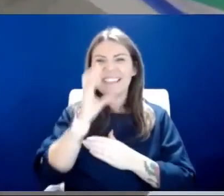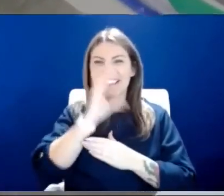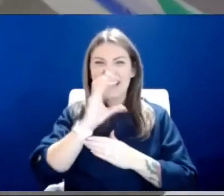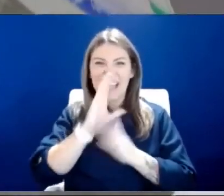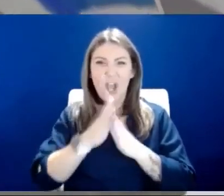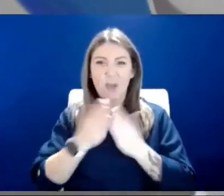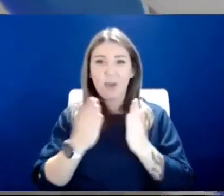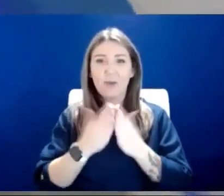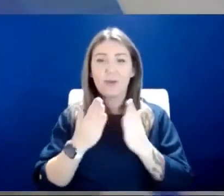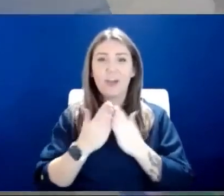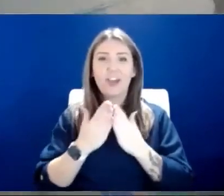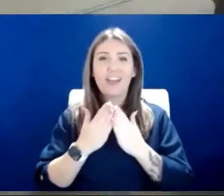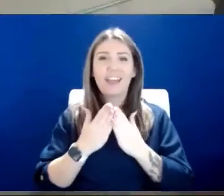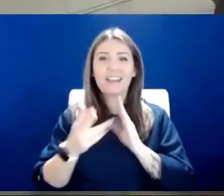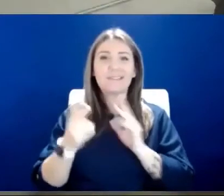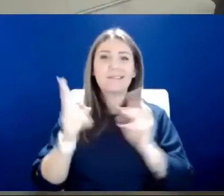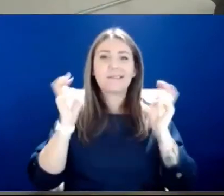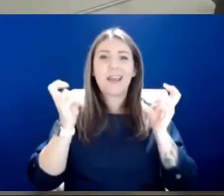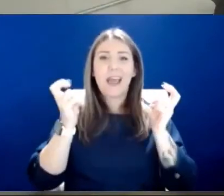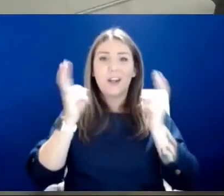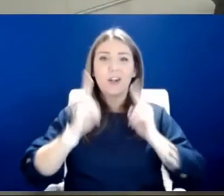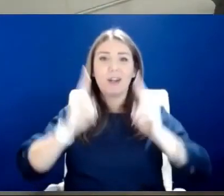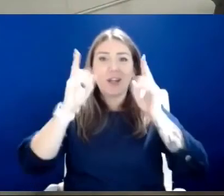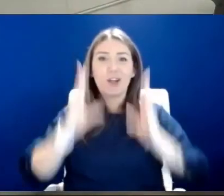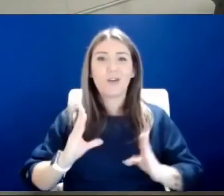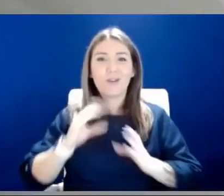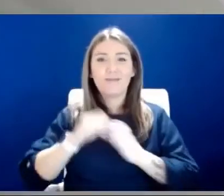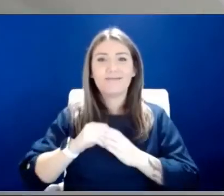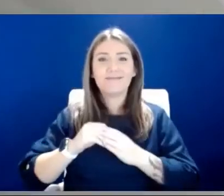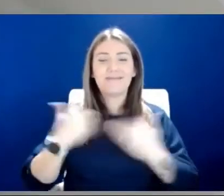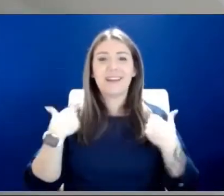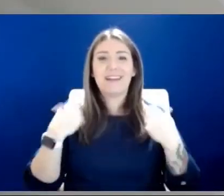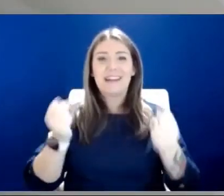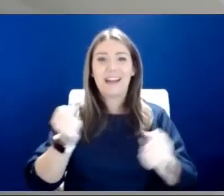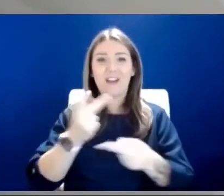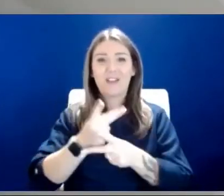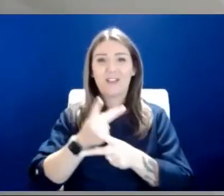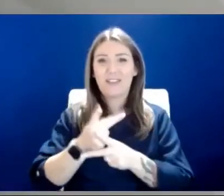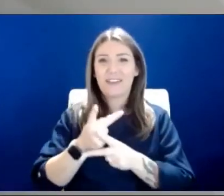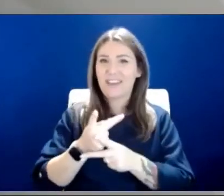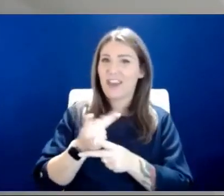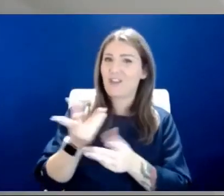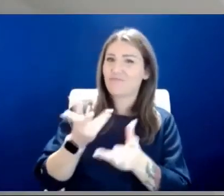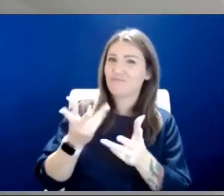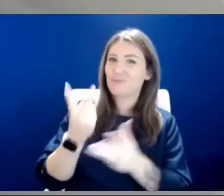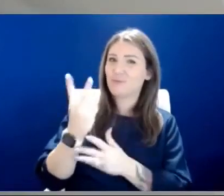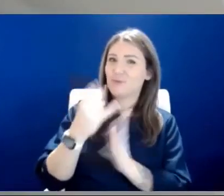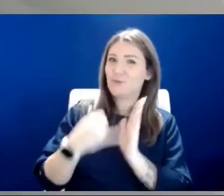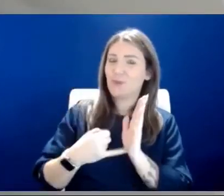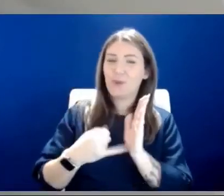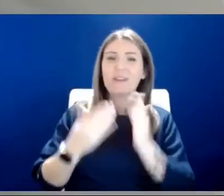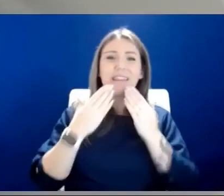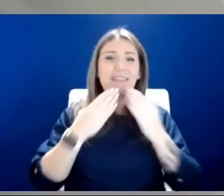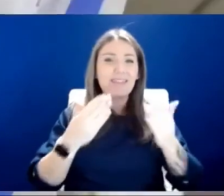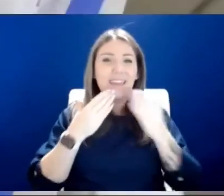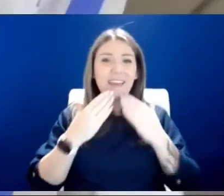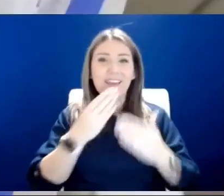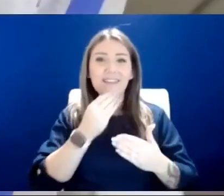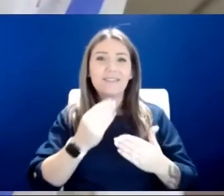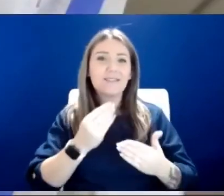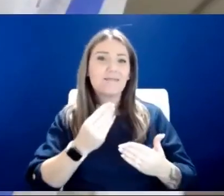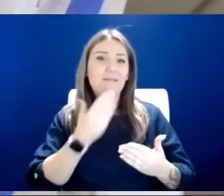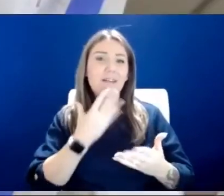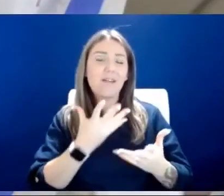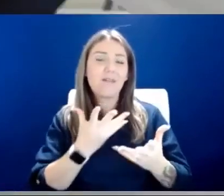Heroes in Healthcare. We caught up with two of the artists as they painted. Just to give thanks and show gratitude towards our frontline healthcare workers. I know they